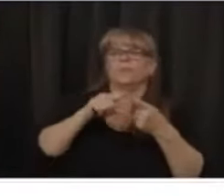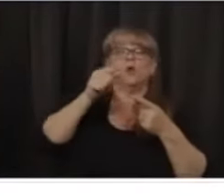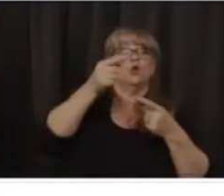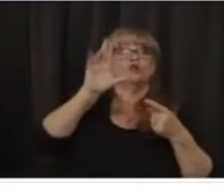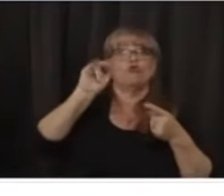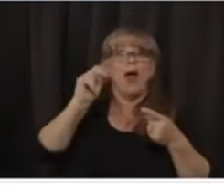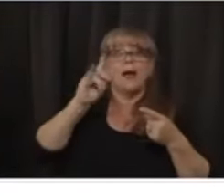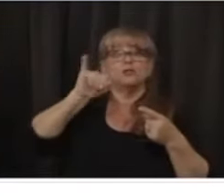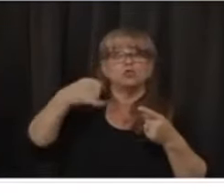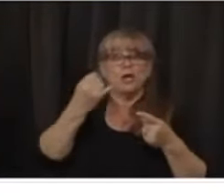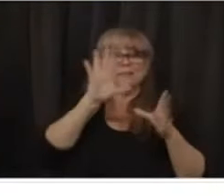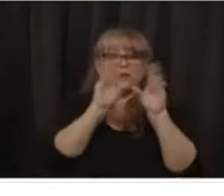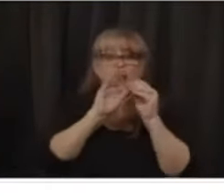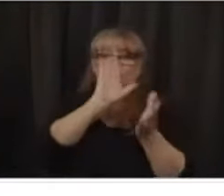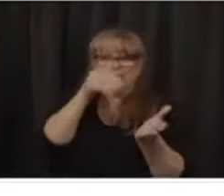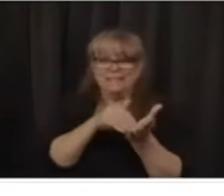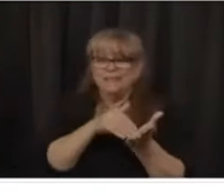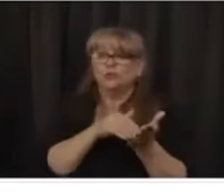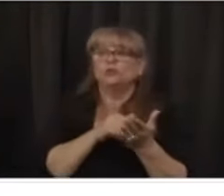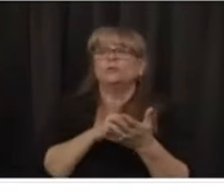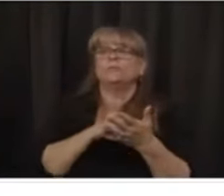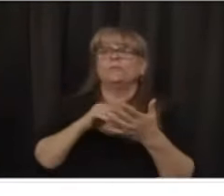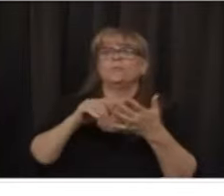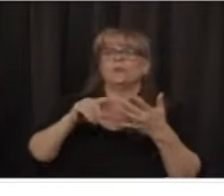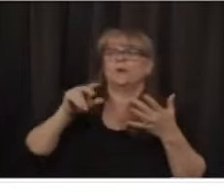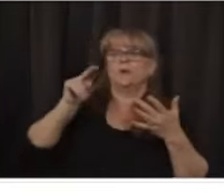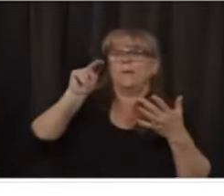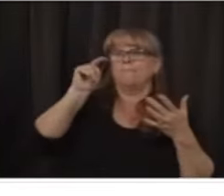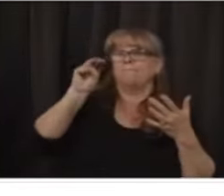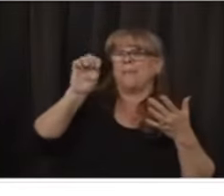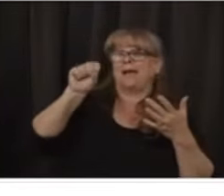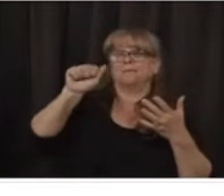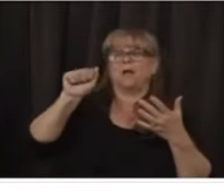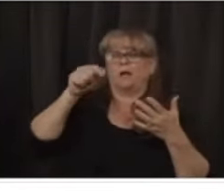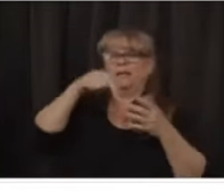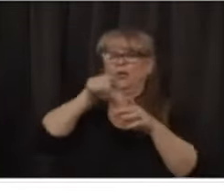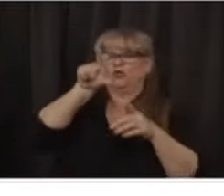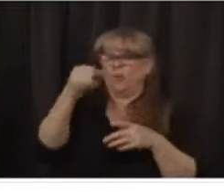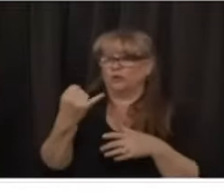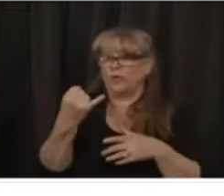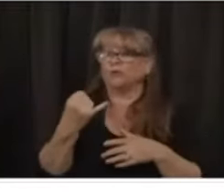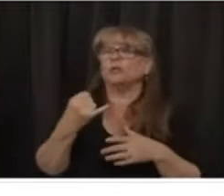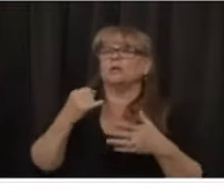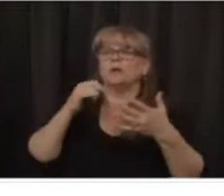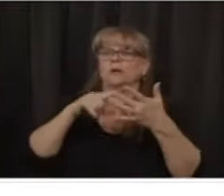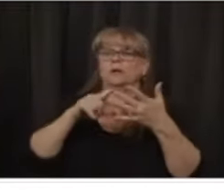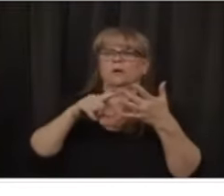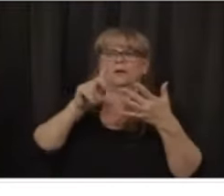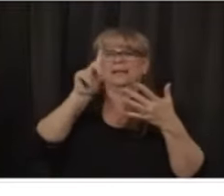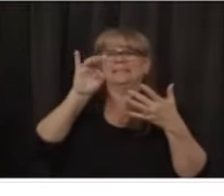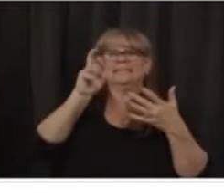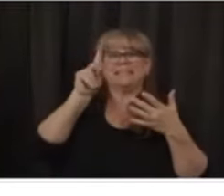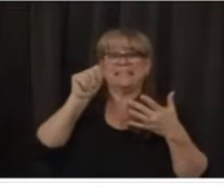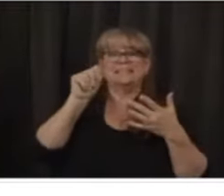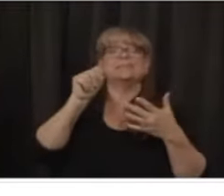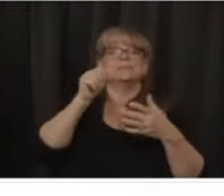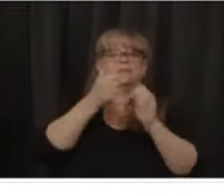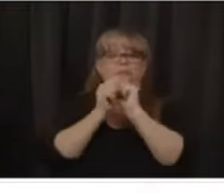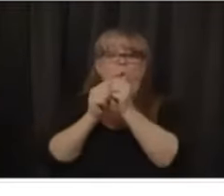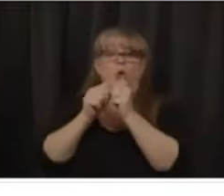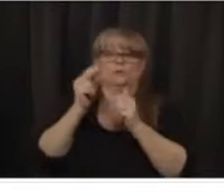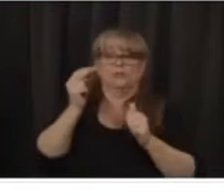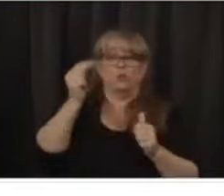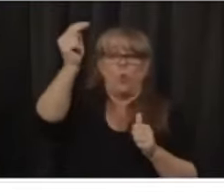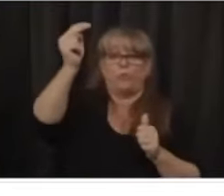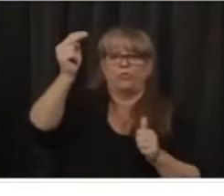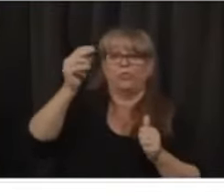in Mesa County. So at all 6 of these sites in Dick's Sporting Goods in Adams County, you can now show up and get vaccinated.